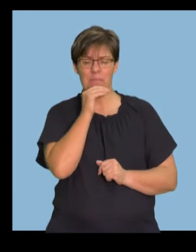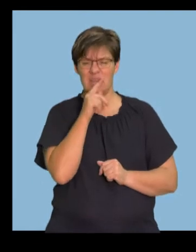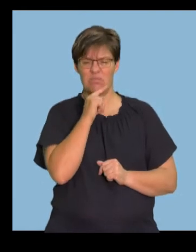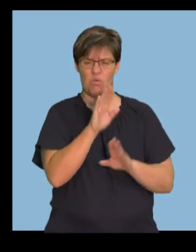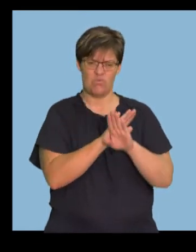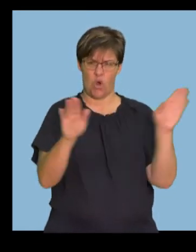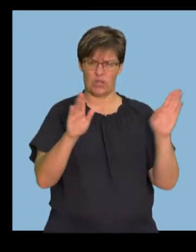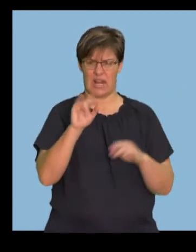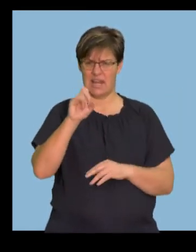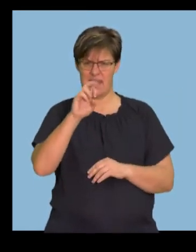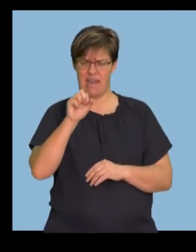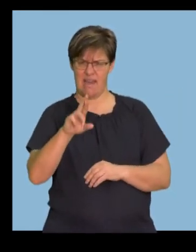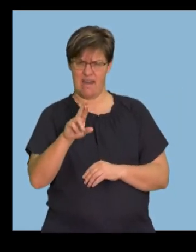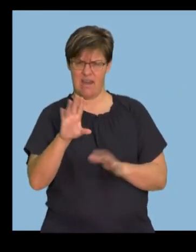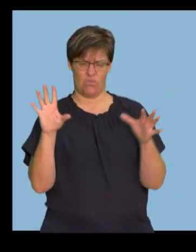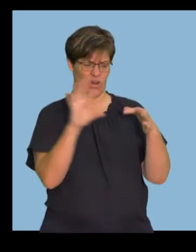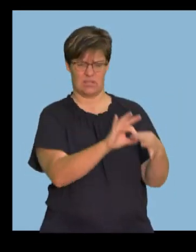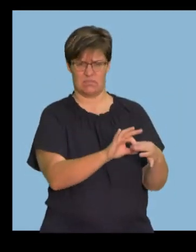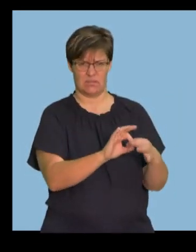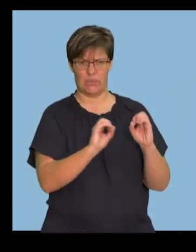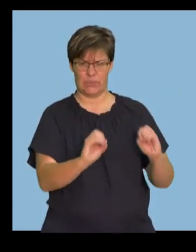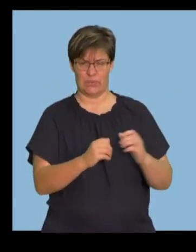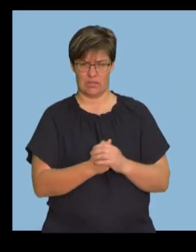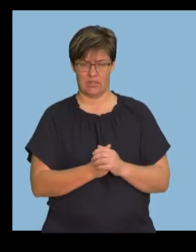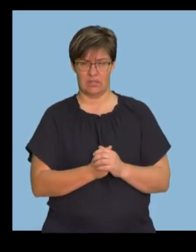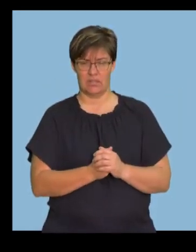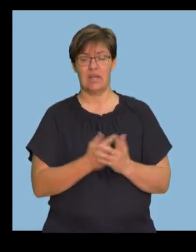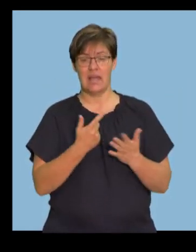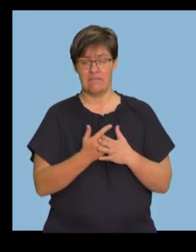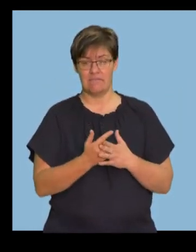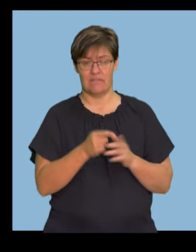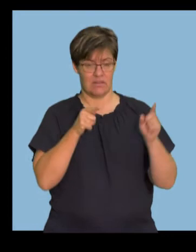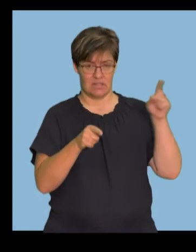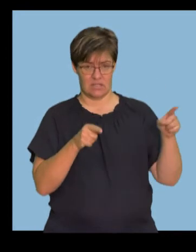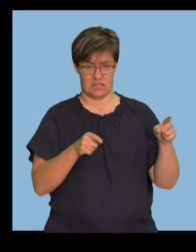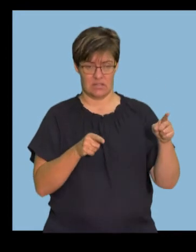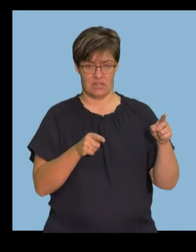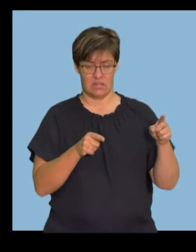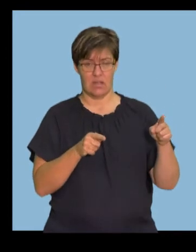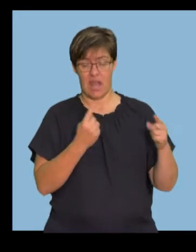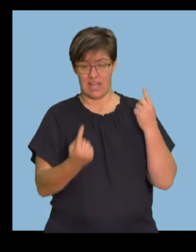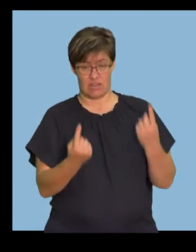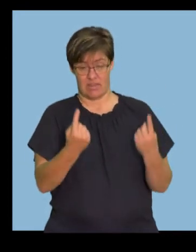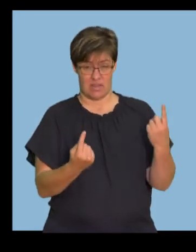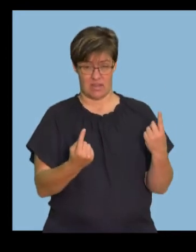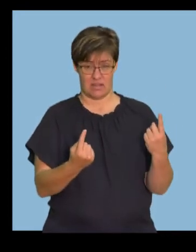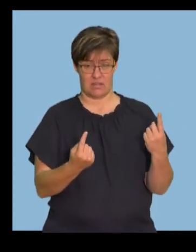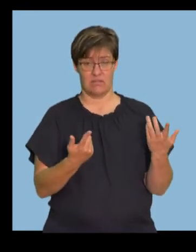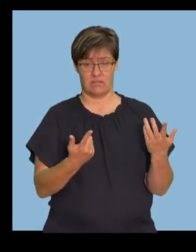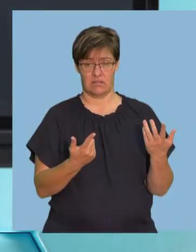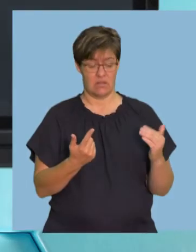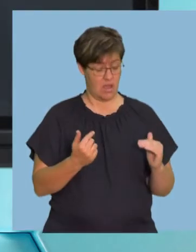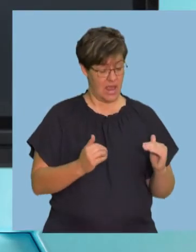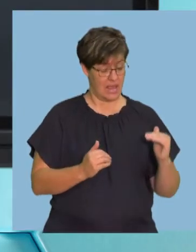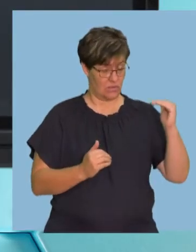Okay, what do we mean by that when we're saying they are not linear relationship? Remember, if two quantities are directly proportional to each